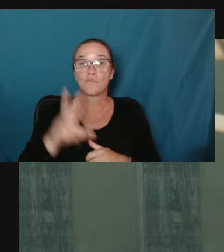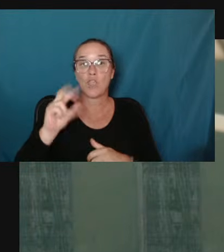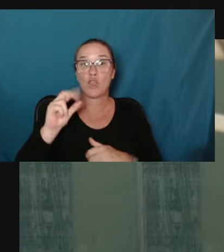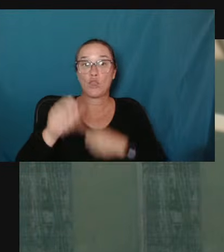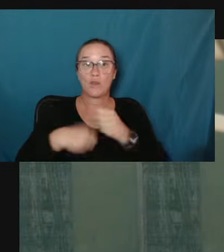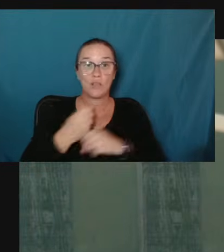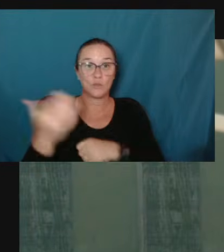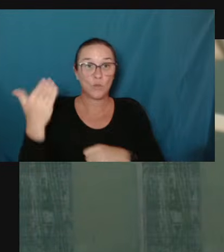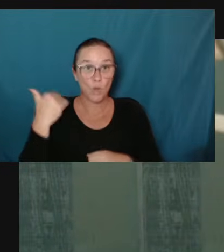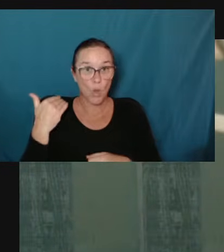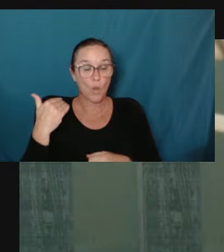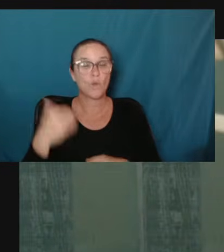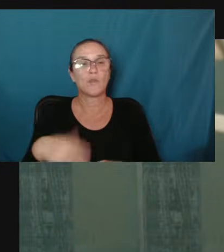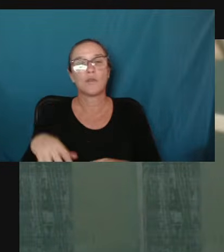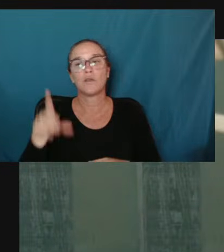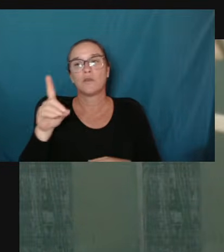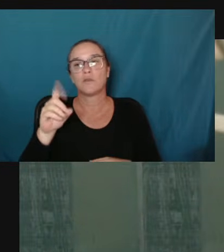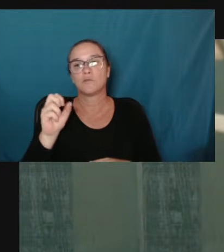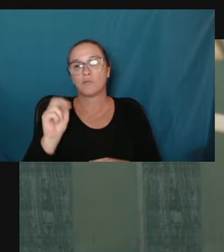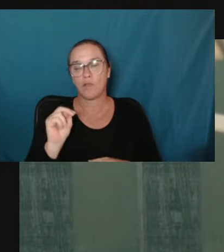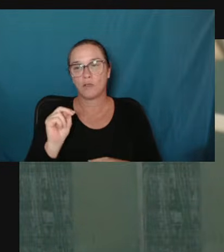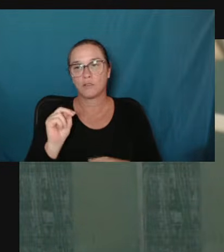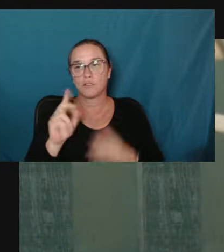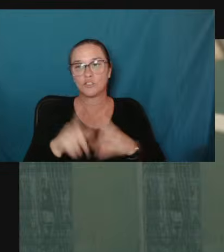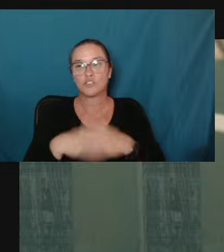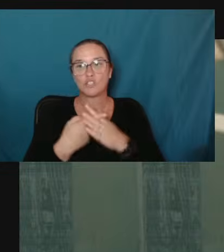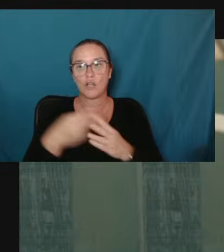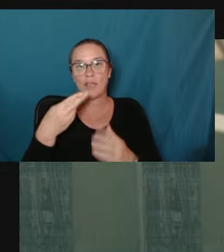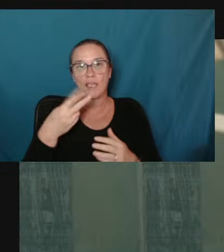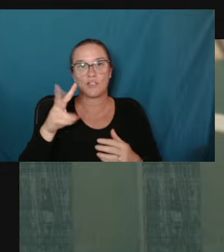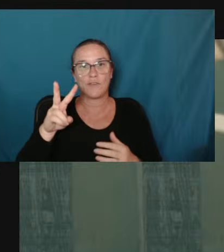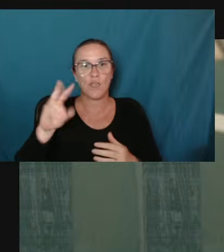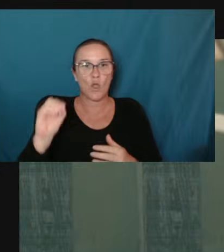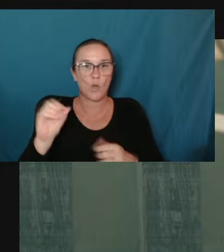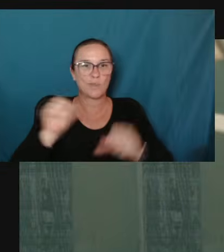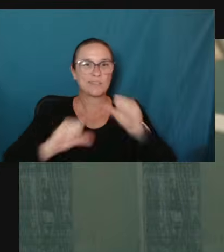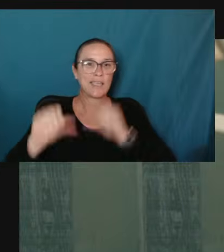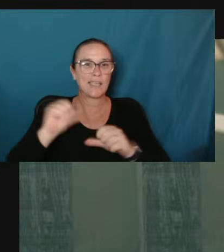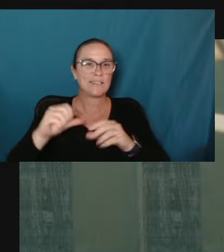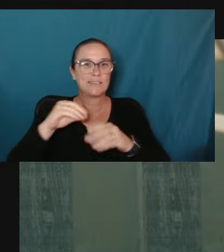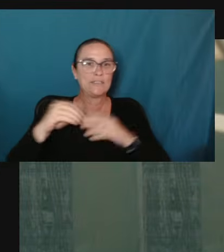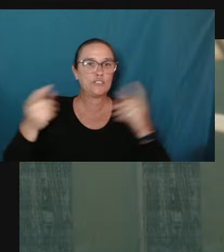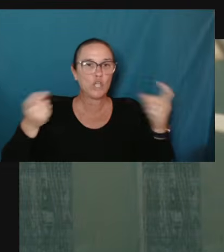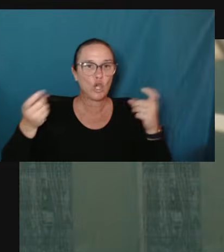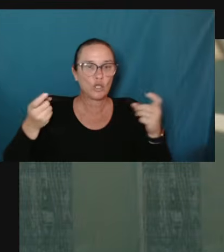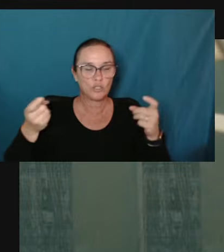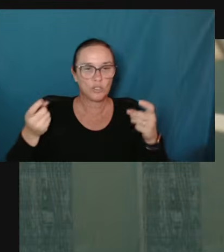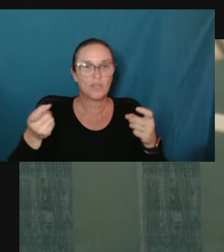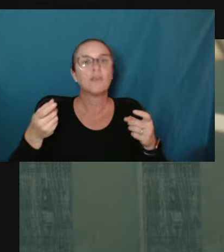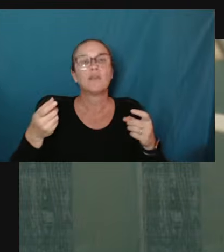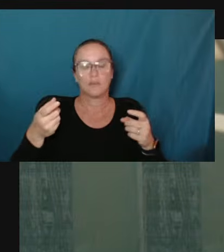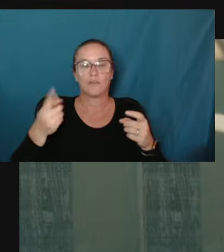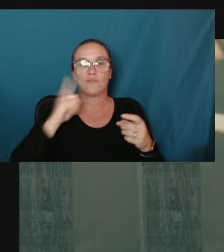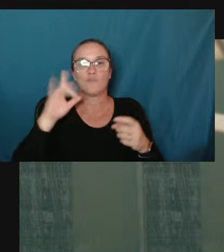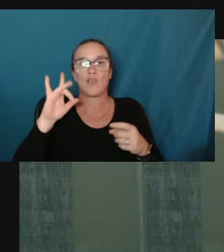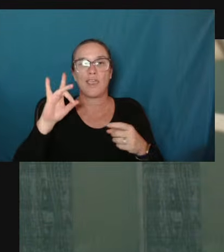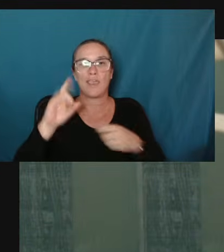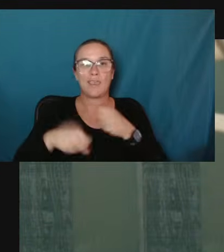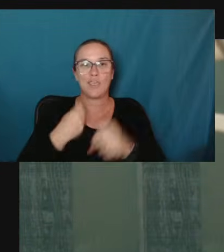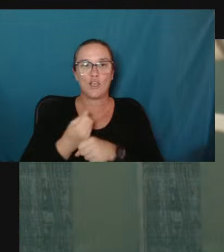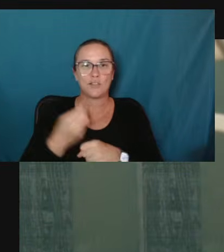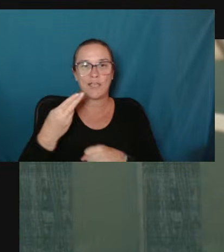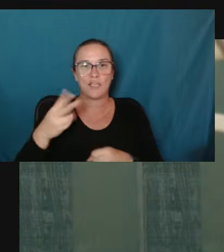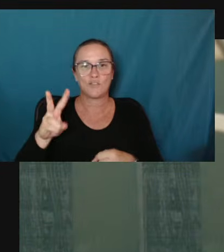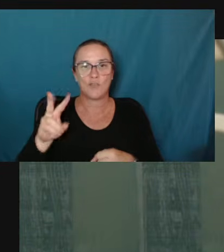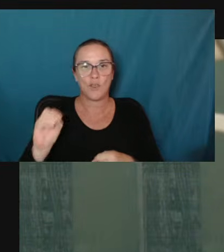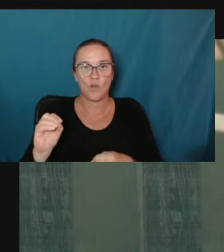by the way, Don was starting off as HVO scientist in charge, and he had that for 8 years at HVO. And before